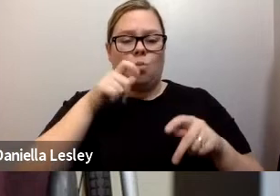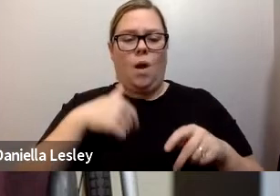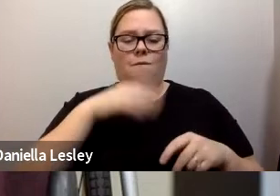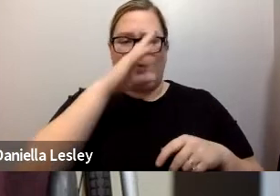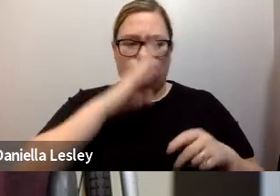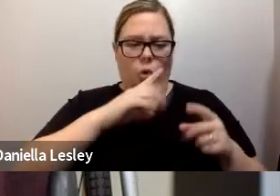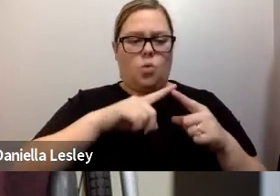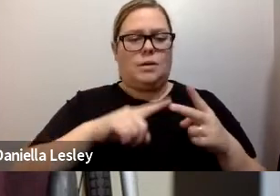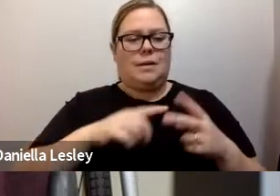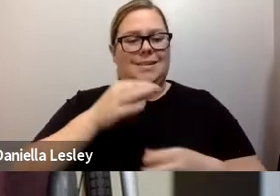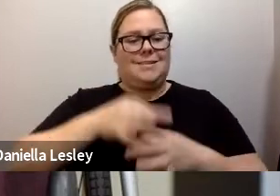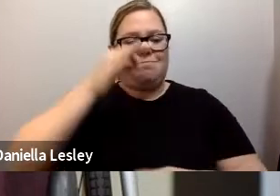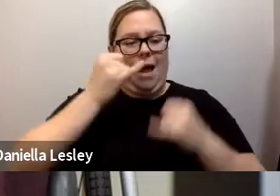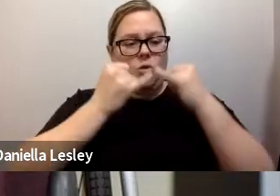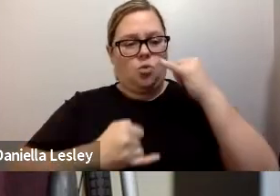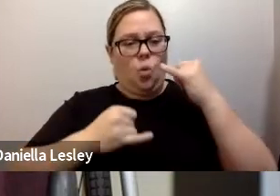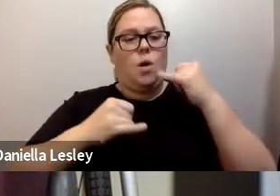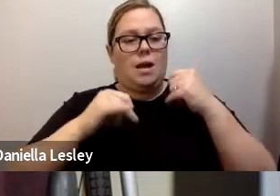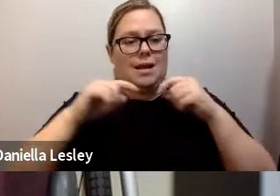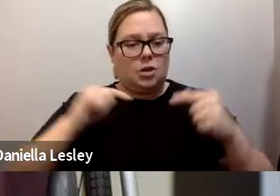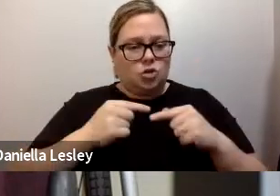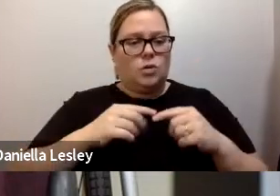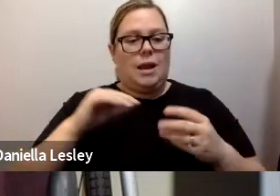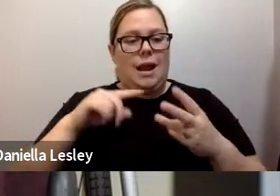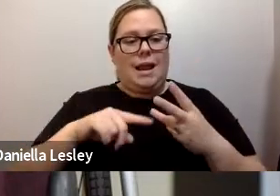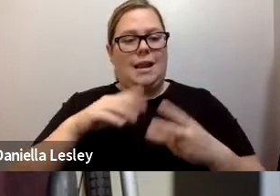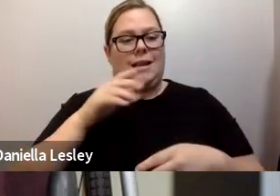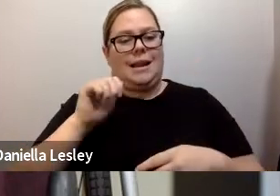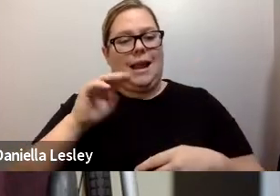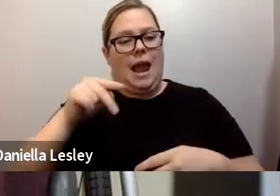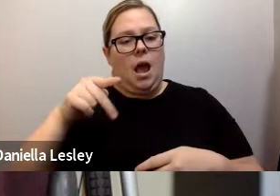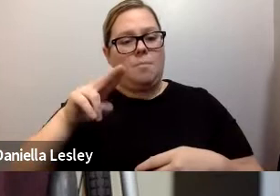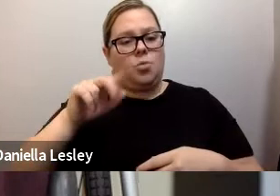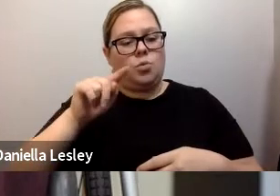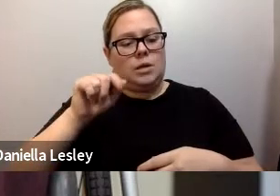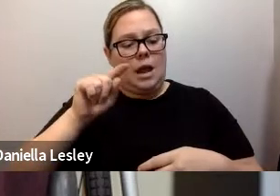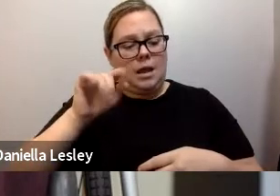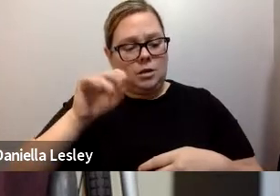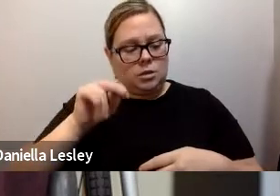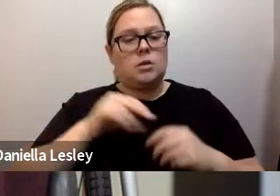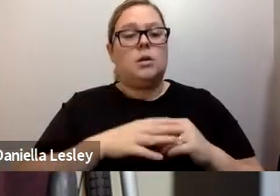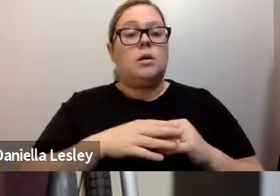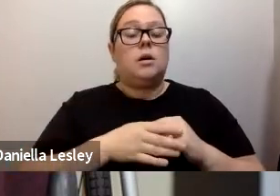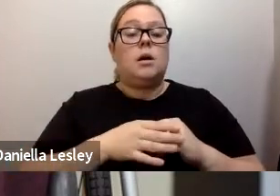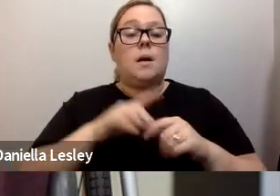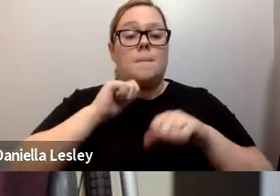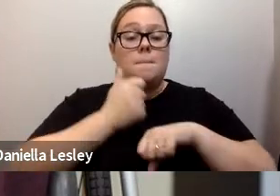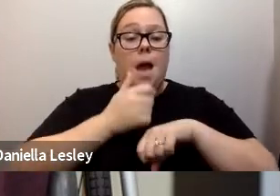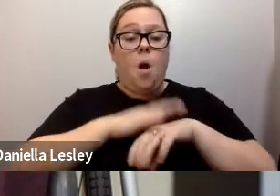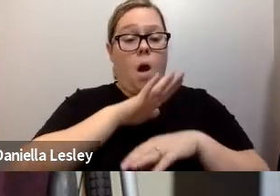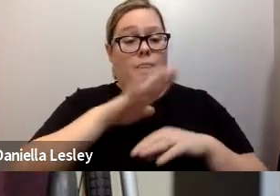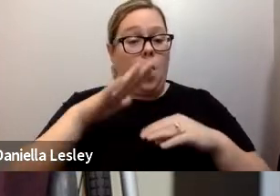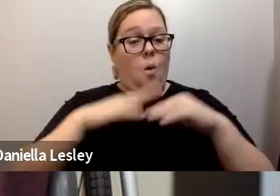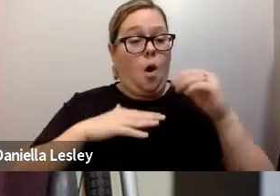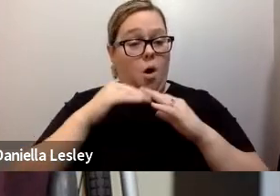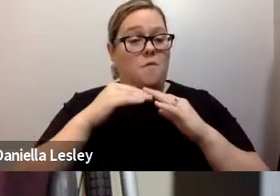injury, and amputation. Based on functional ability and comfort level, each individual chooses to either play seated in